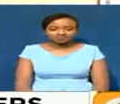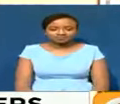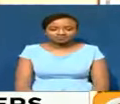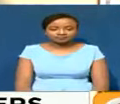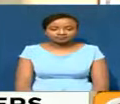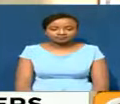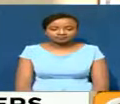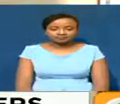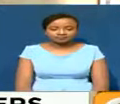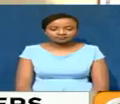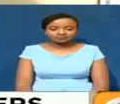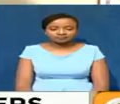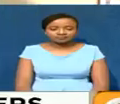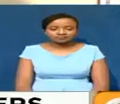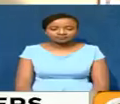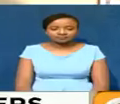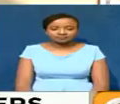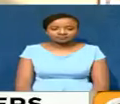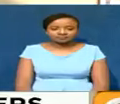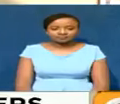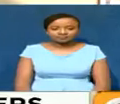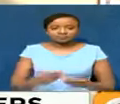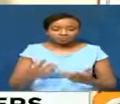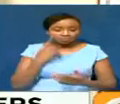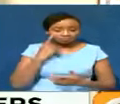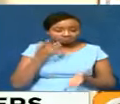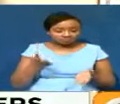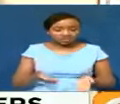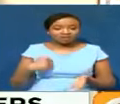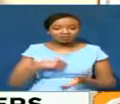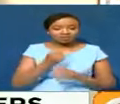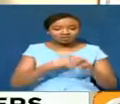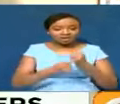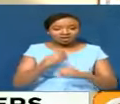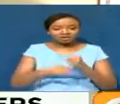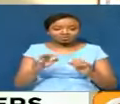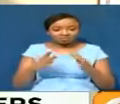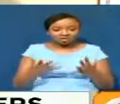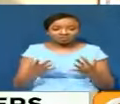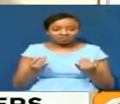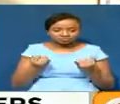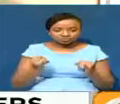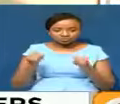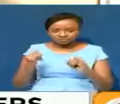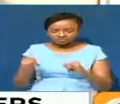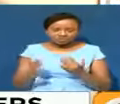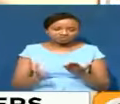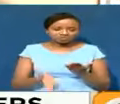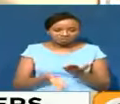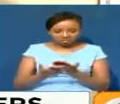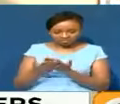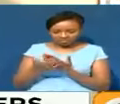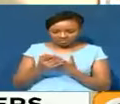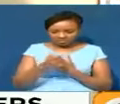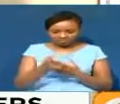get vaccinated. So what we are doing is to track them from the Chanjo platform, work with